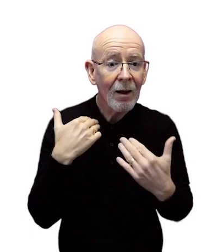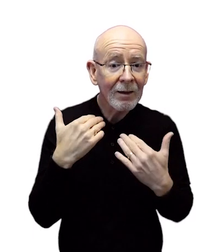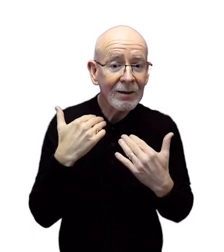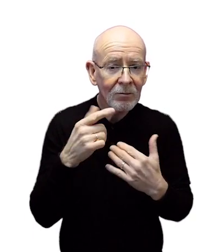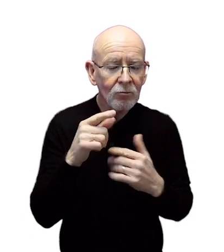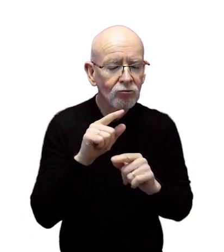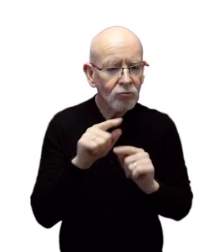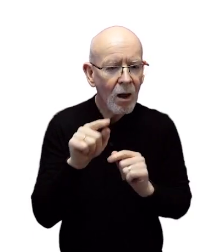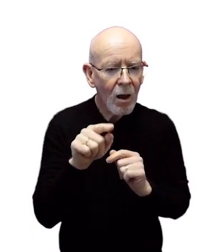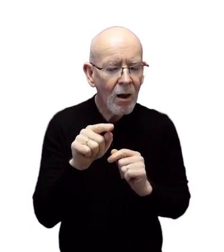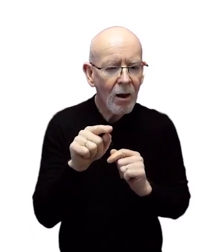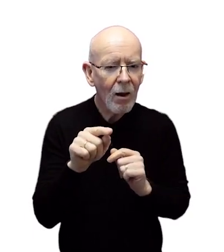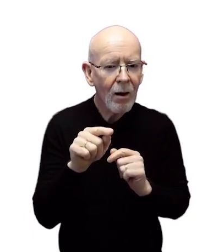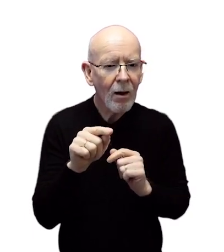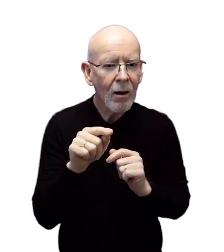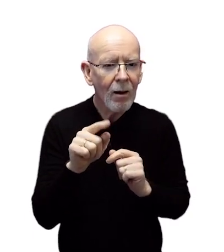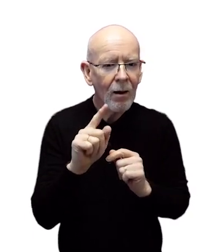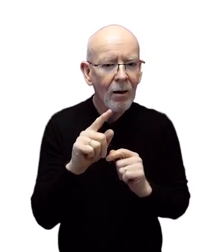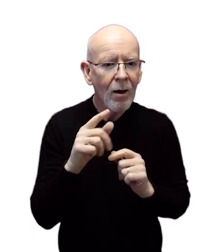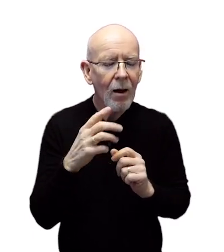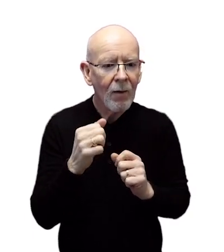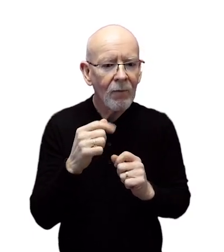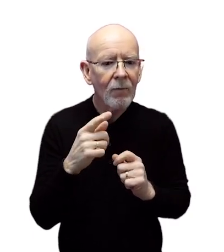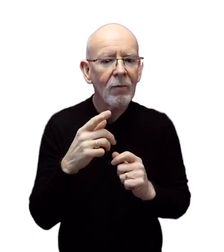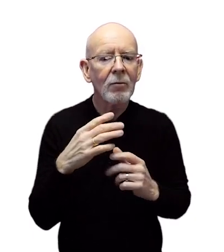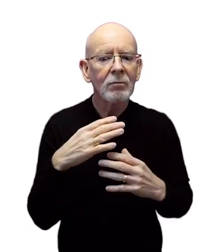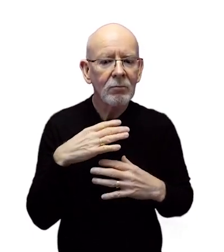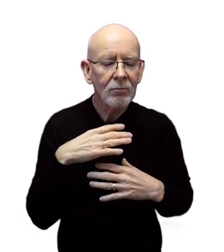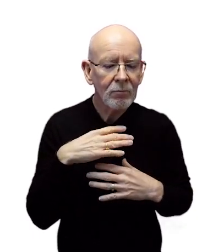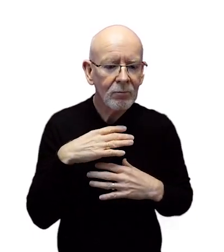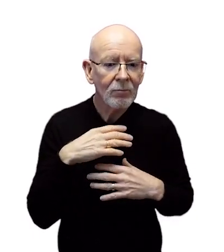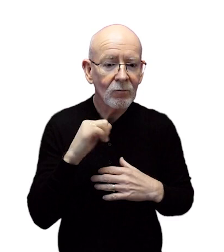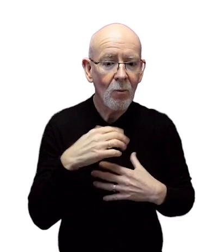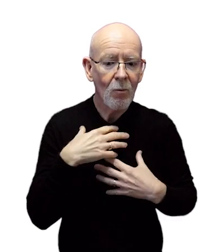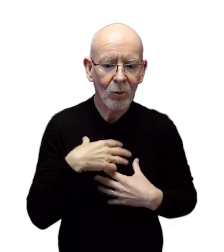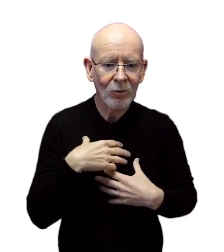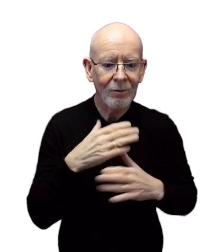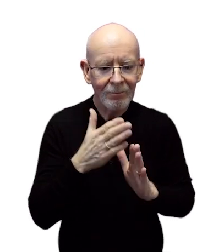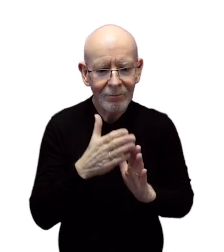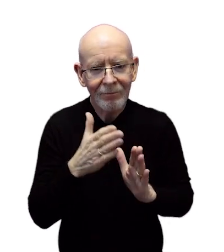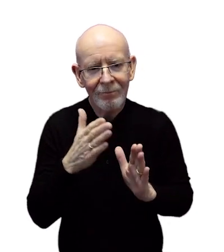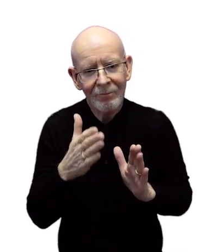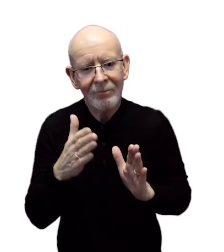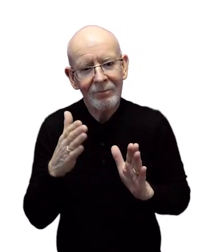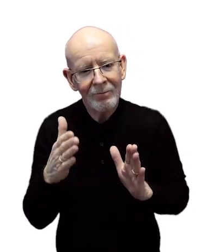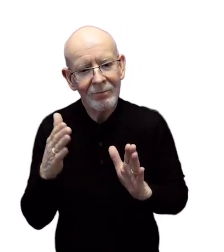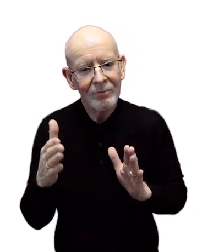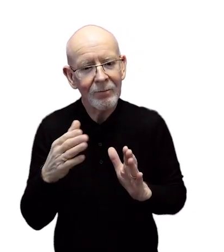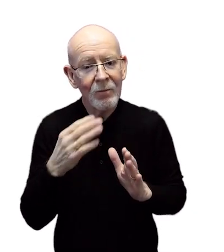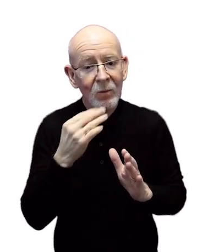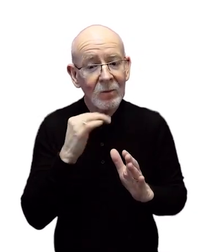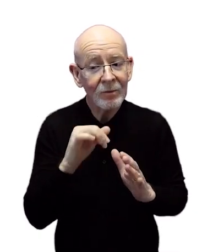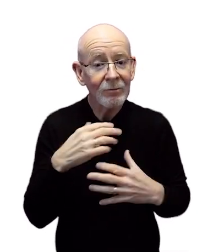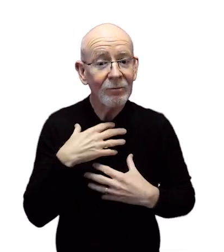remember to rest. Allow your body to recover between sessions. Use your breathing